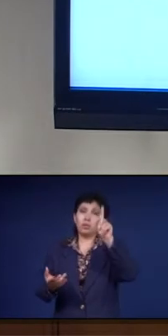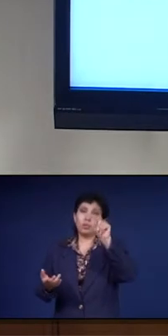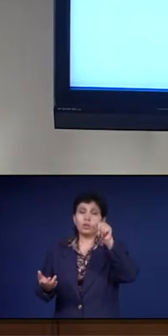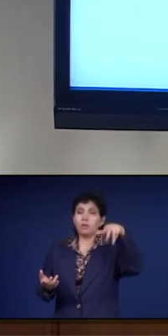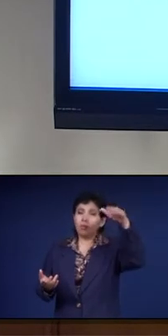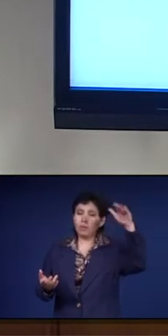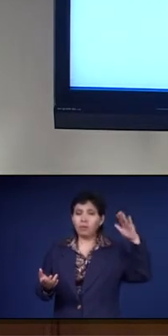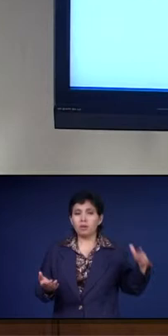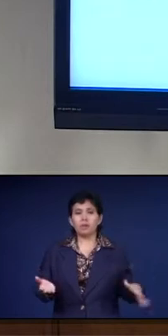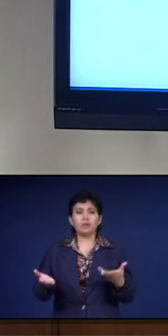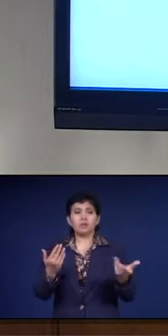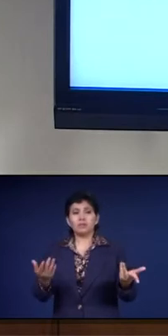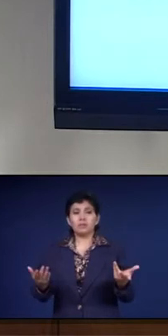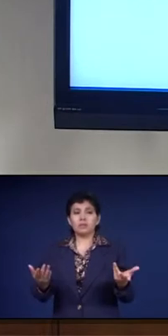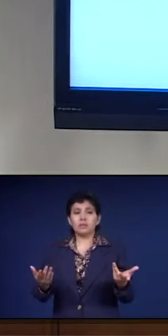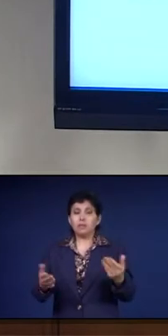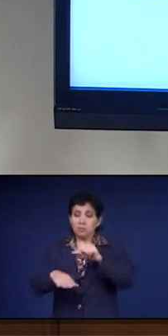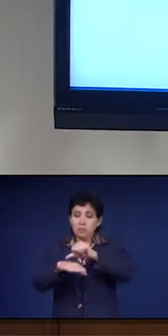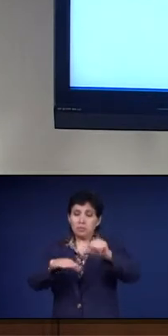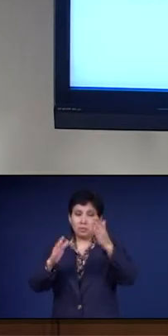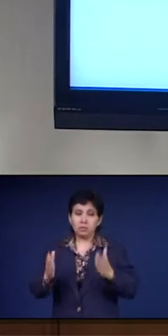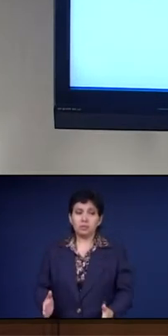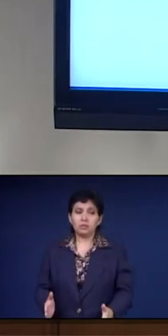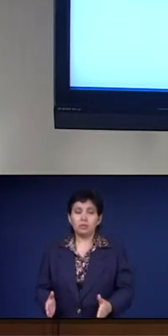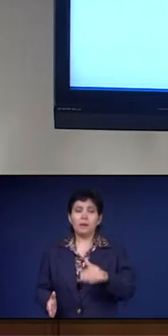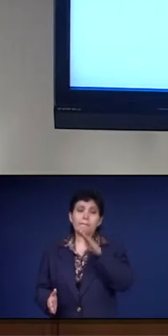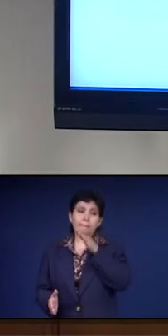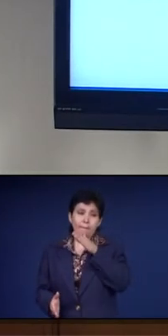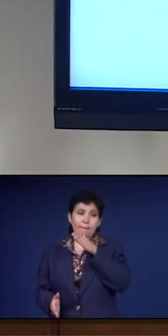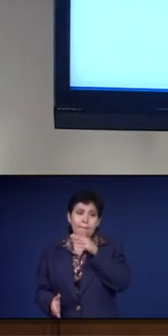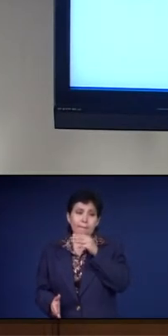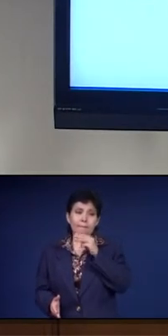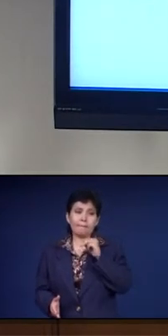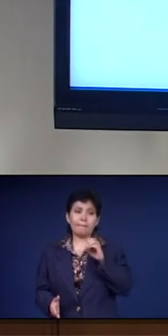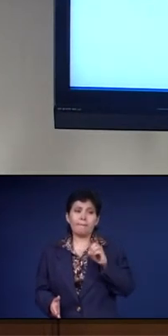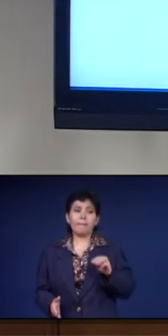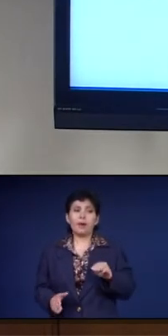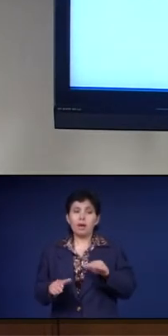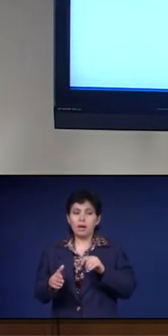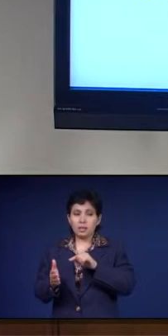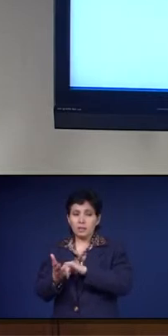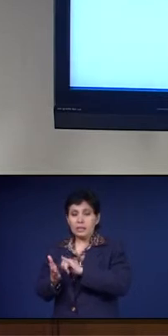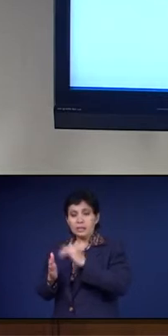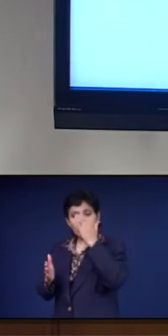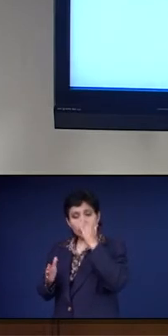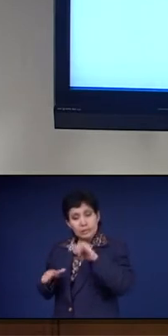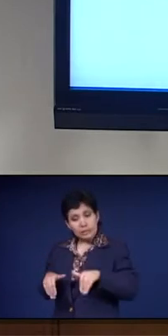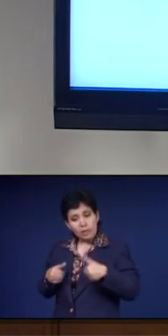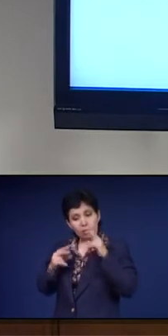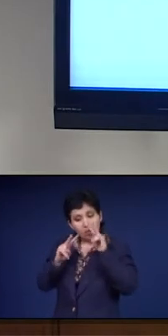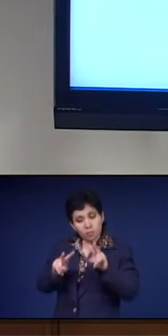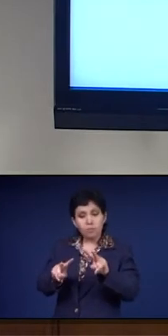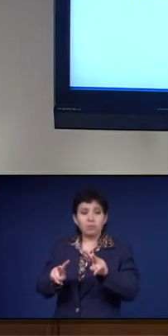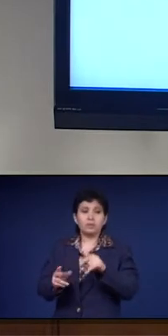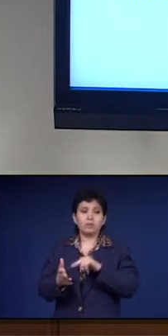We never think of a surgeon as a mom. That is how we look into our thoughts.